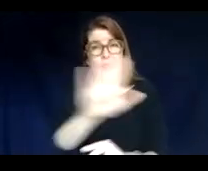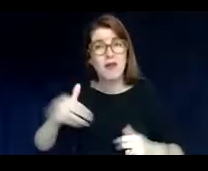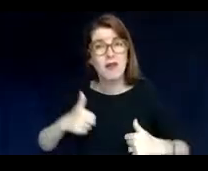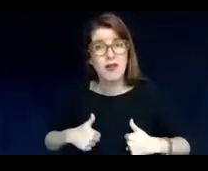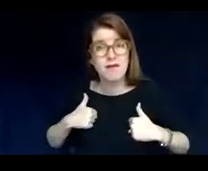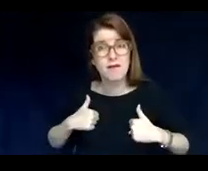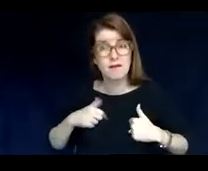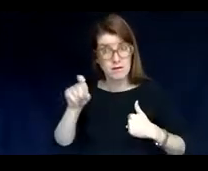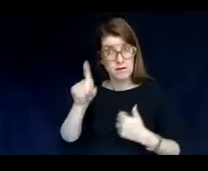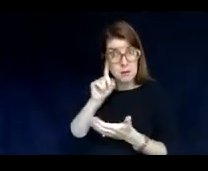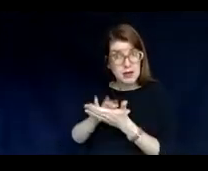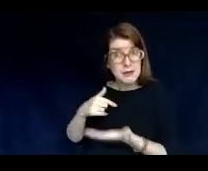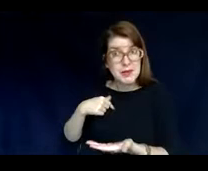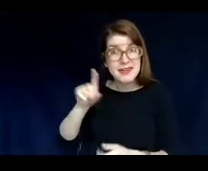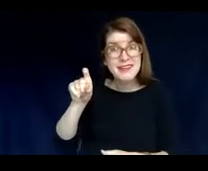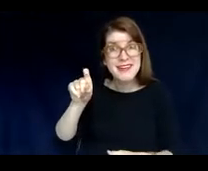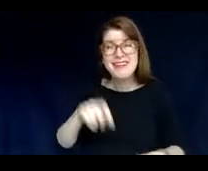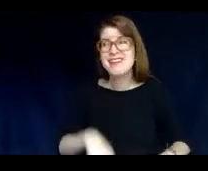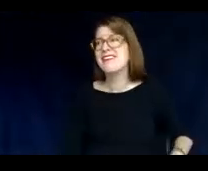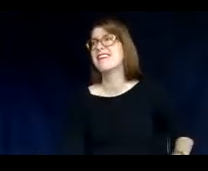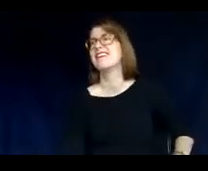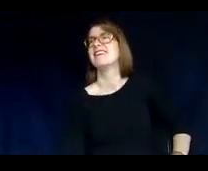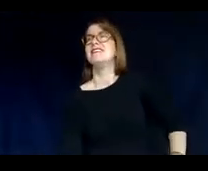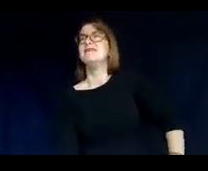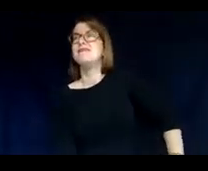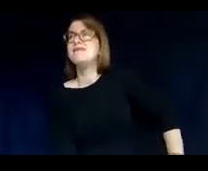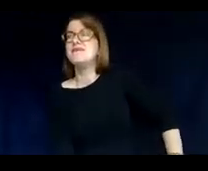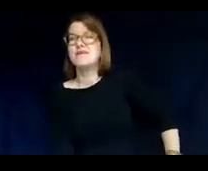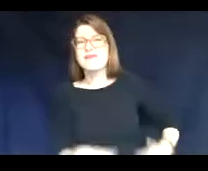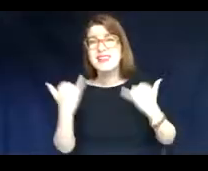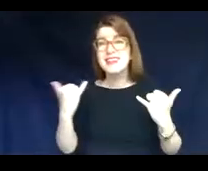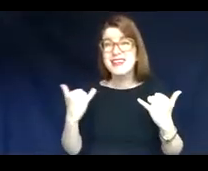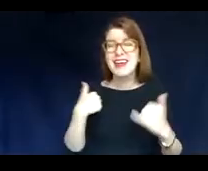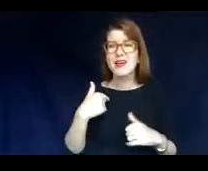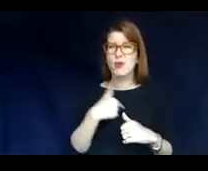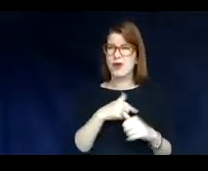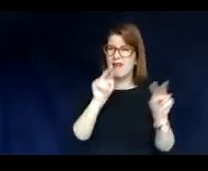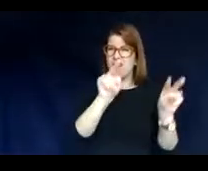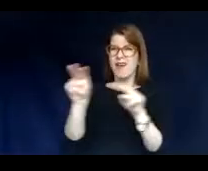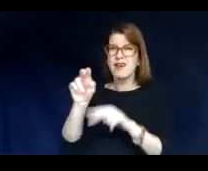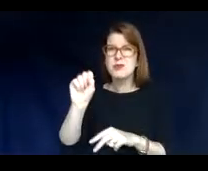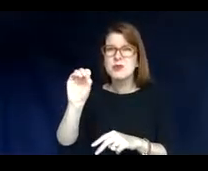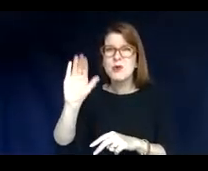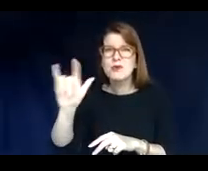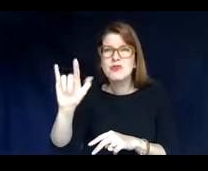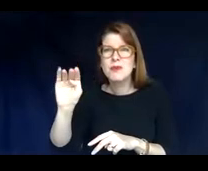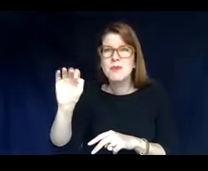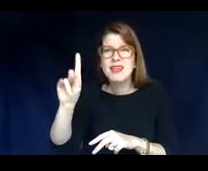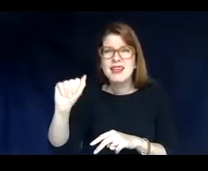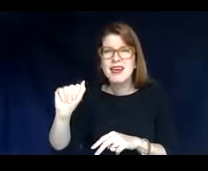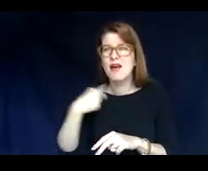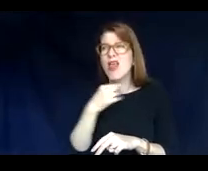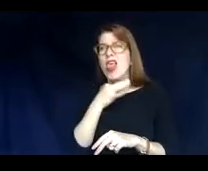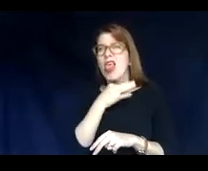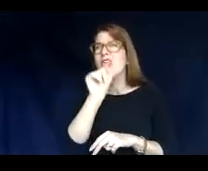You see, I think in today's day and age of social media, we start looking around for other people's stories. What are they working on when we don't even realize we're living